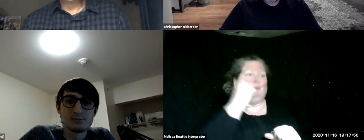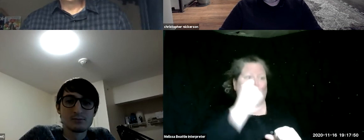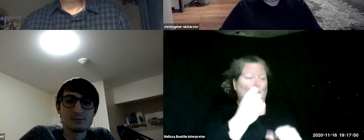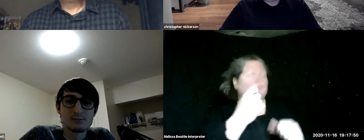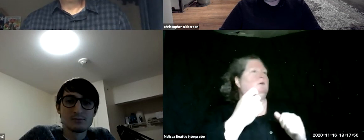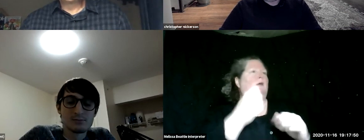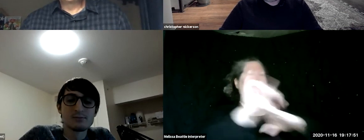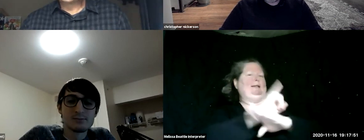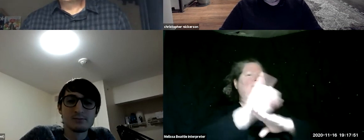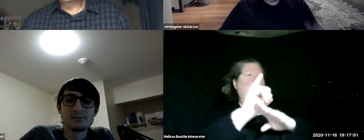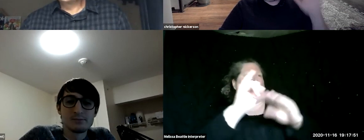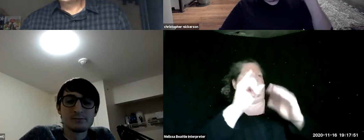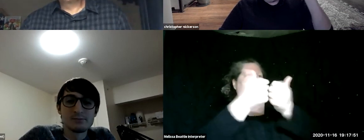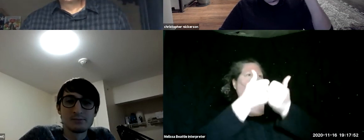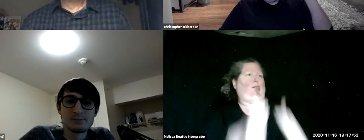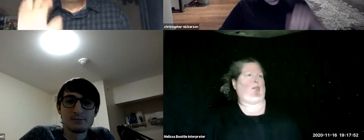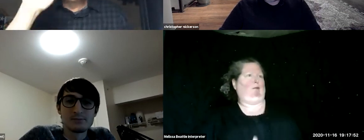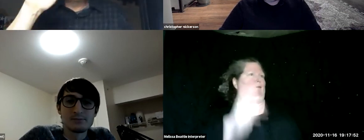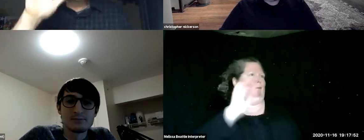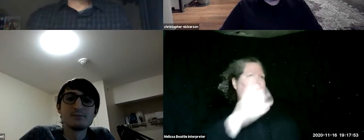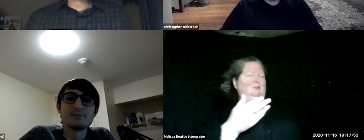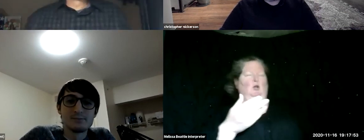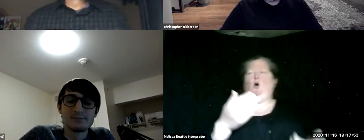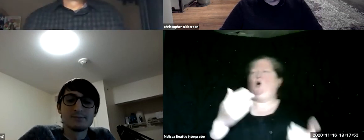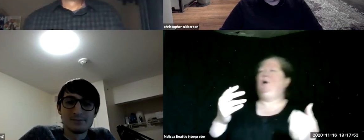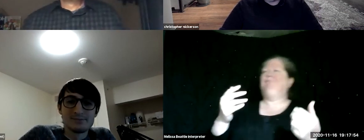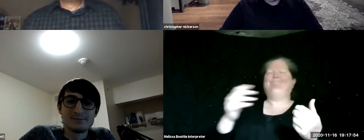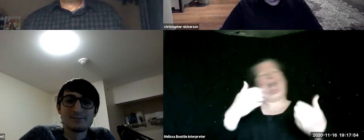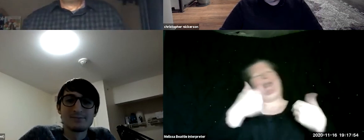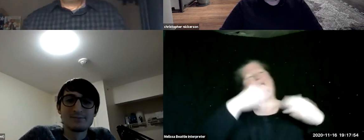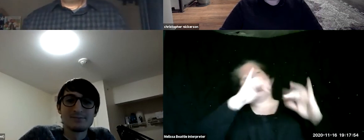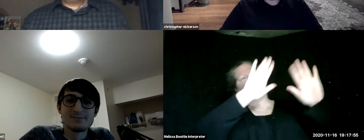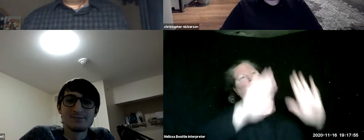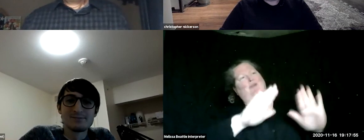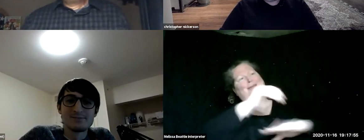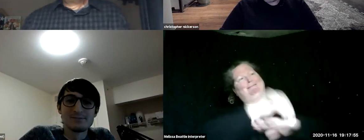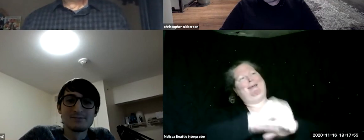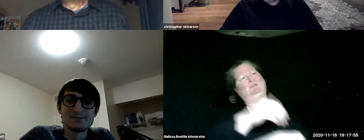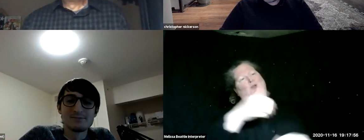that's what we're here for. Get back to the community. Have a great night. Cheers. Thank you again.